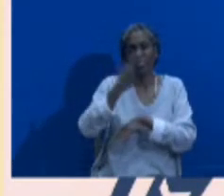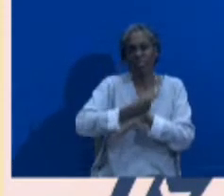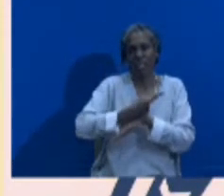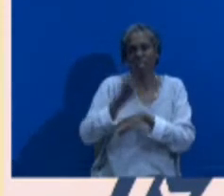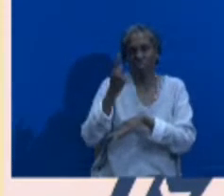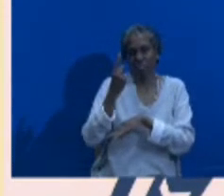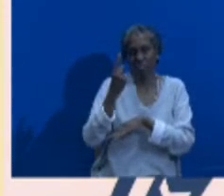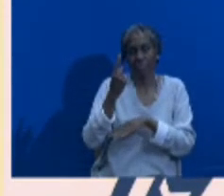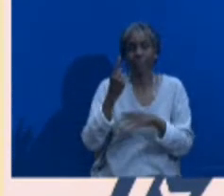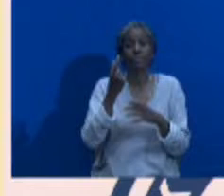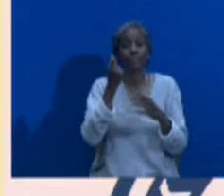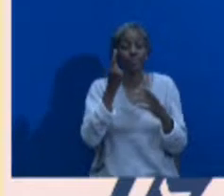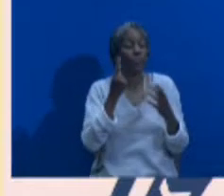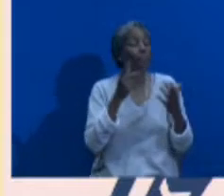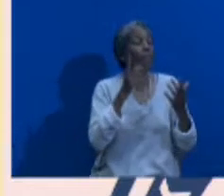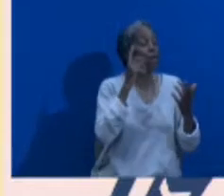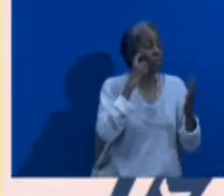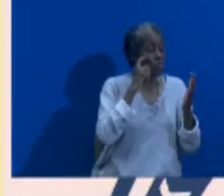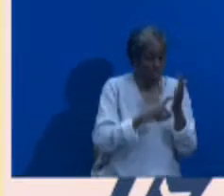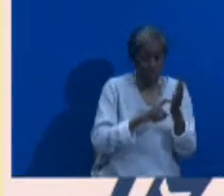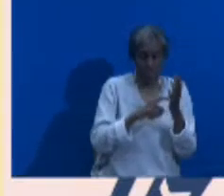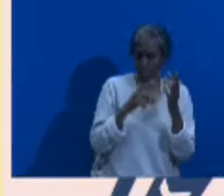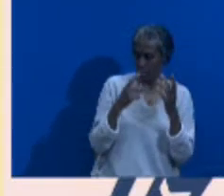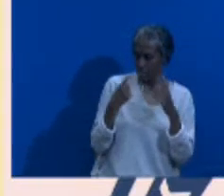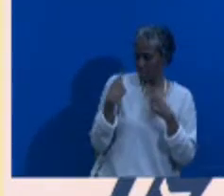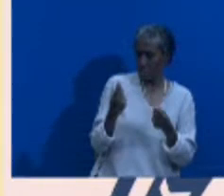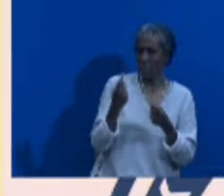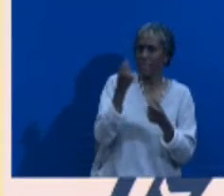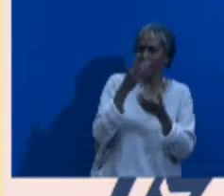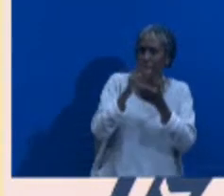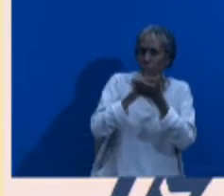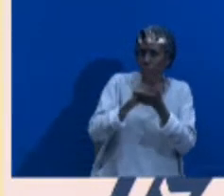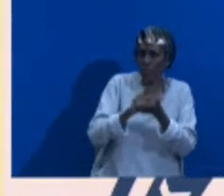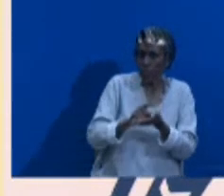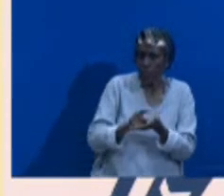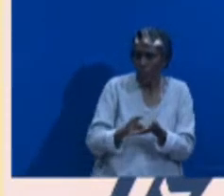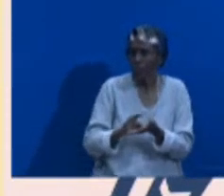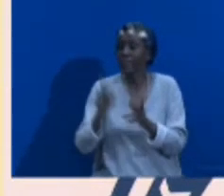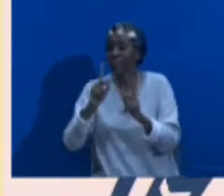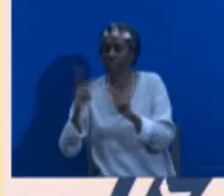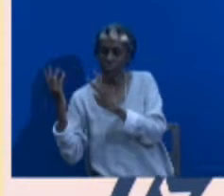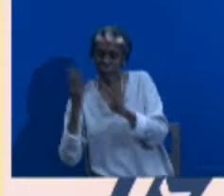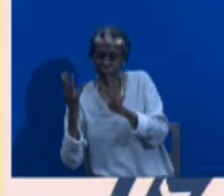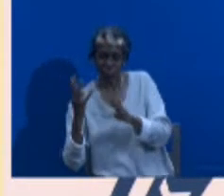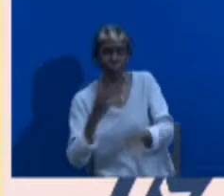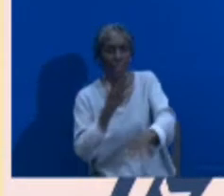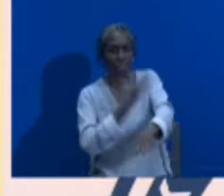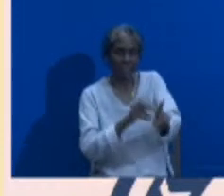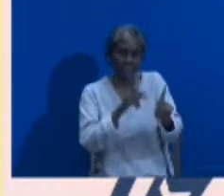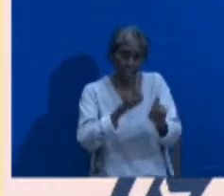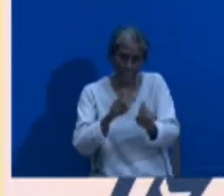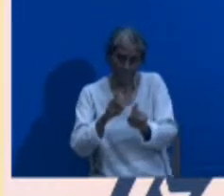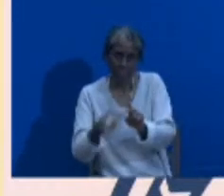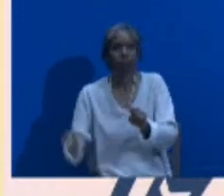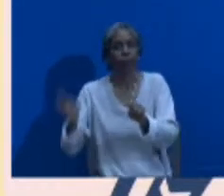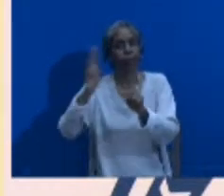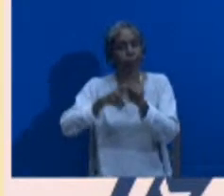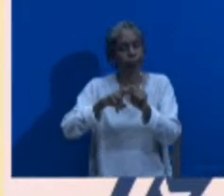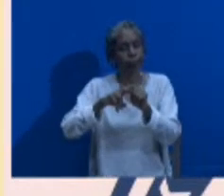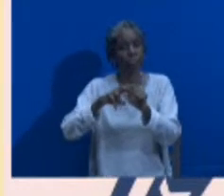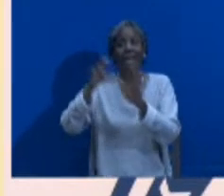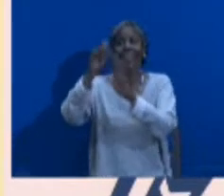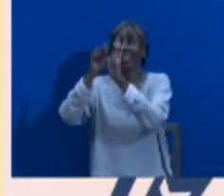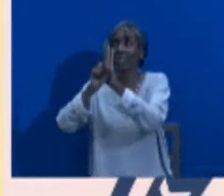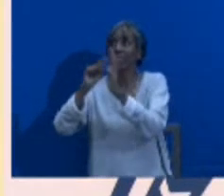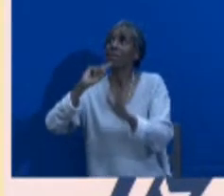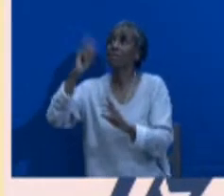We've seen an increase in testing over the last several weeks. The state did request that each county come